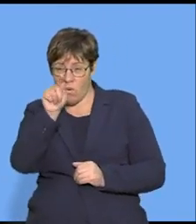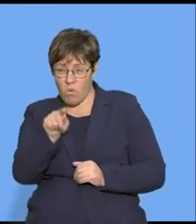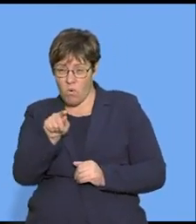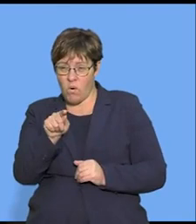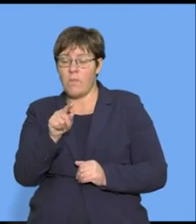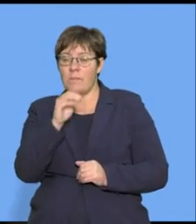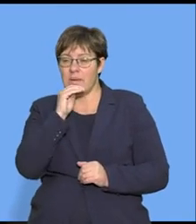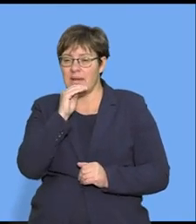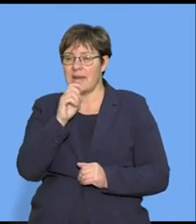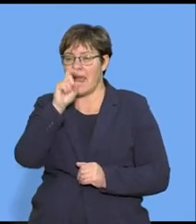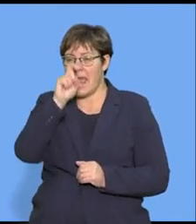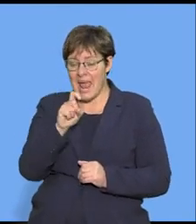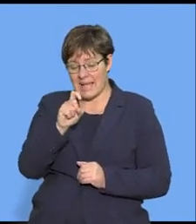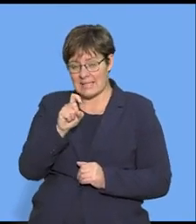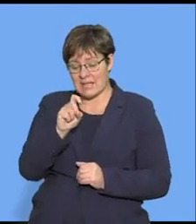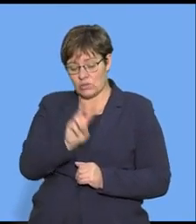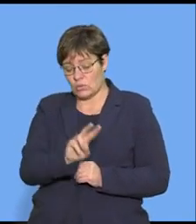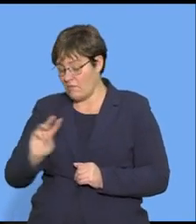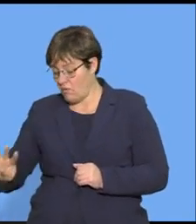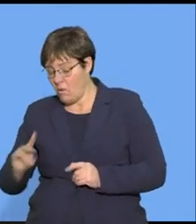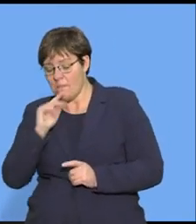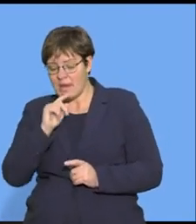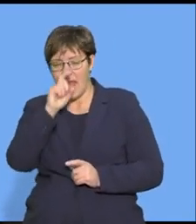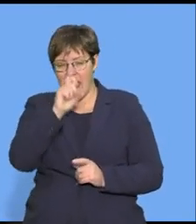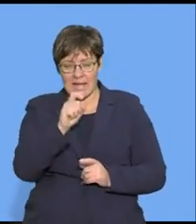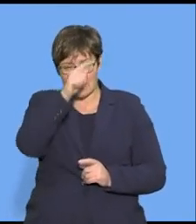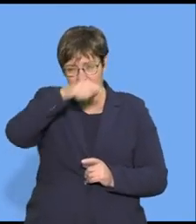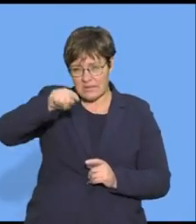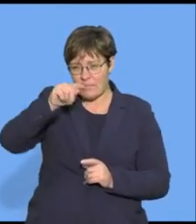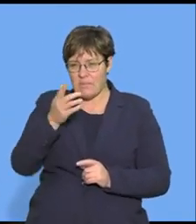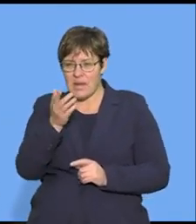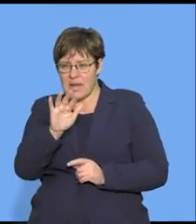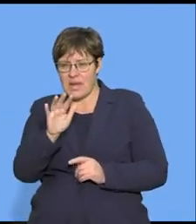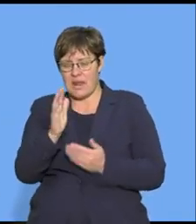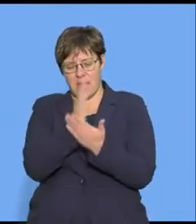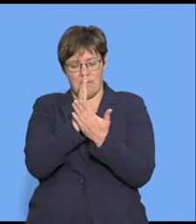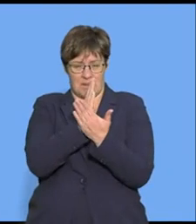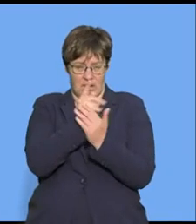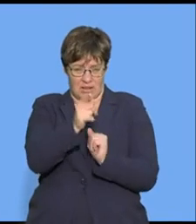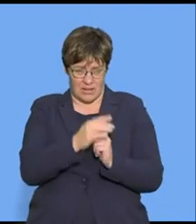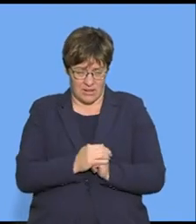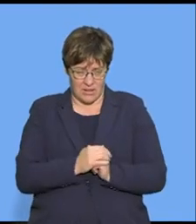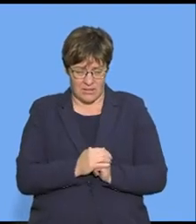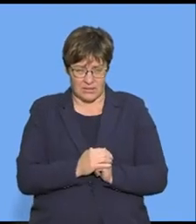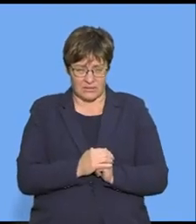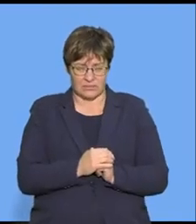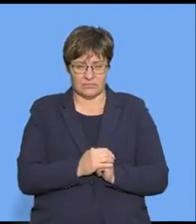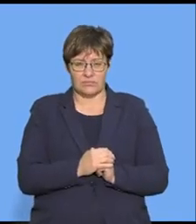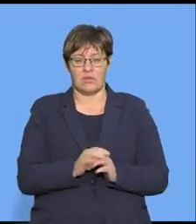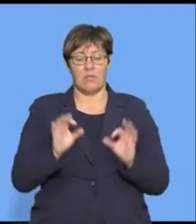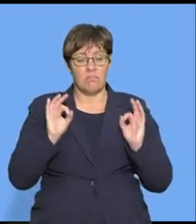there for the turning point will just be the average of those two values. But the proper equation to do this will